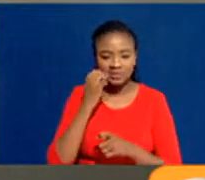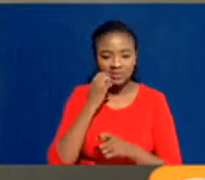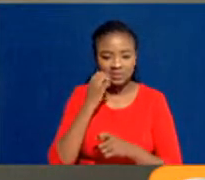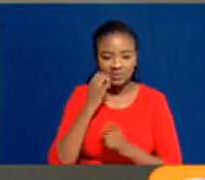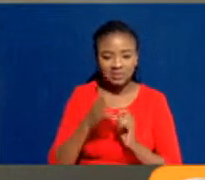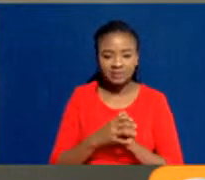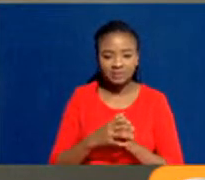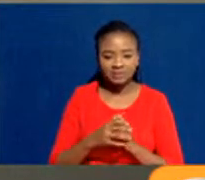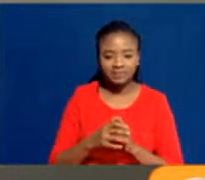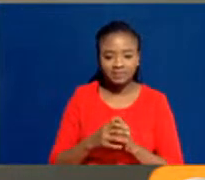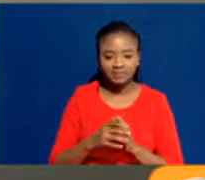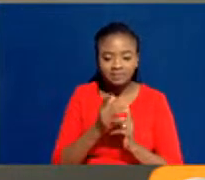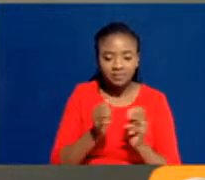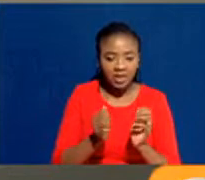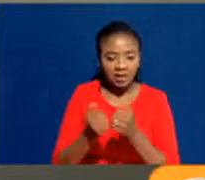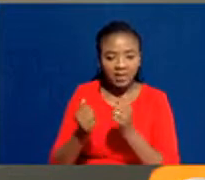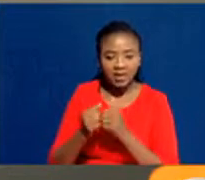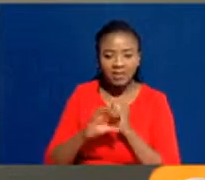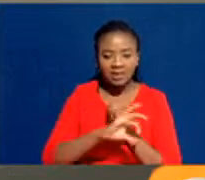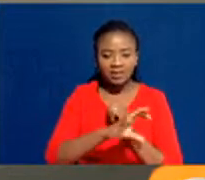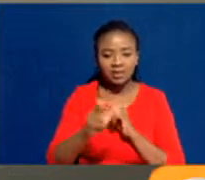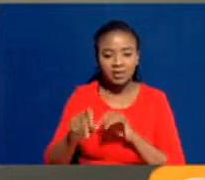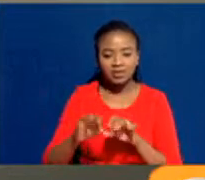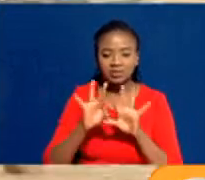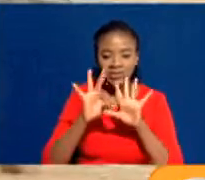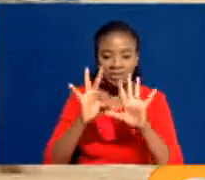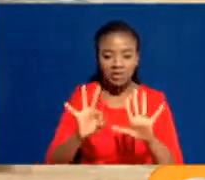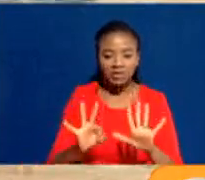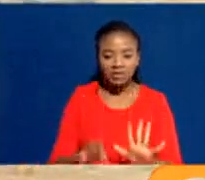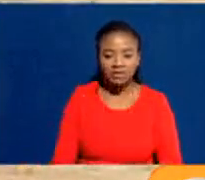in at least 8 counties in Kenya.